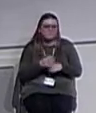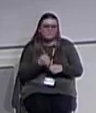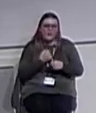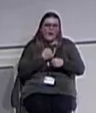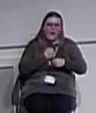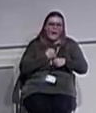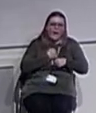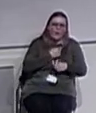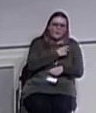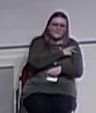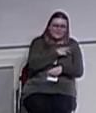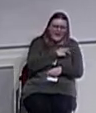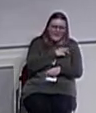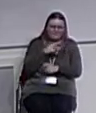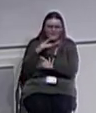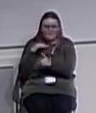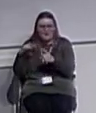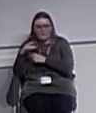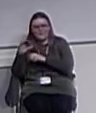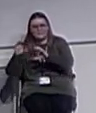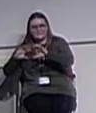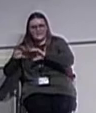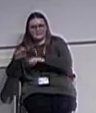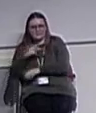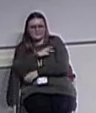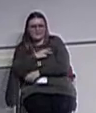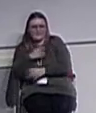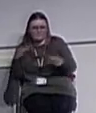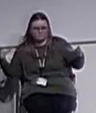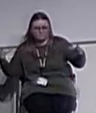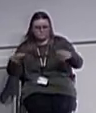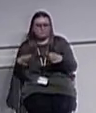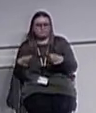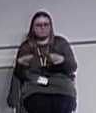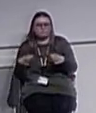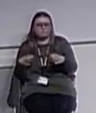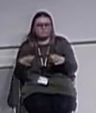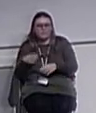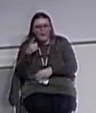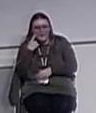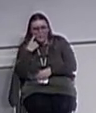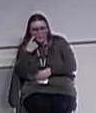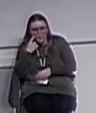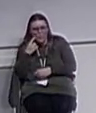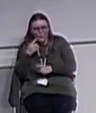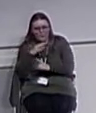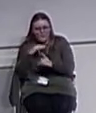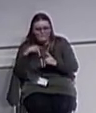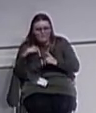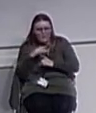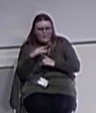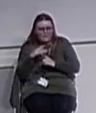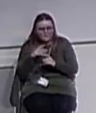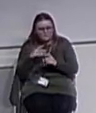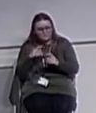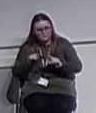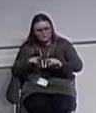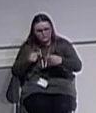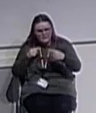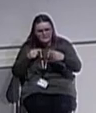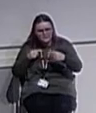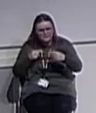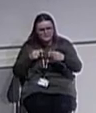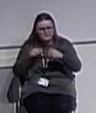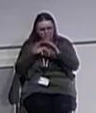the Environmental Sciences School as well. So we're looking at addressing environmental challenges on the planet. We have a